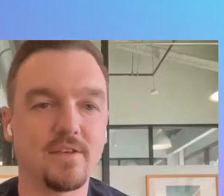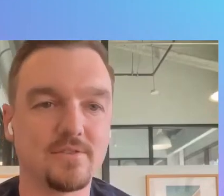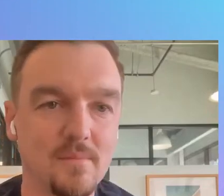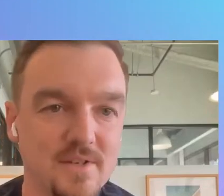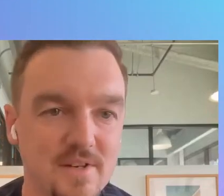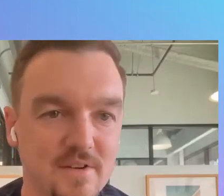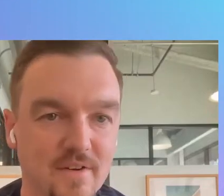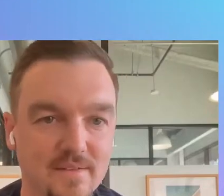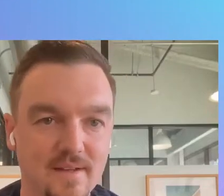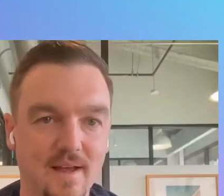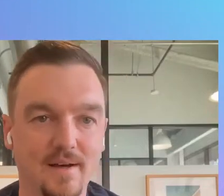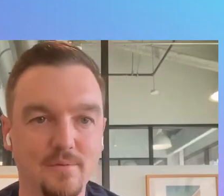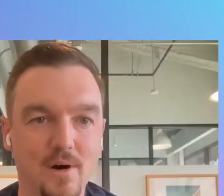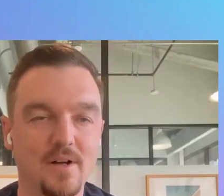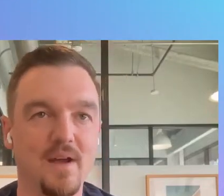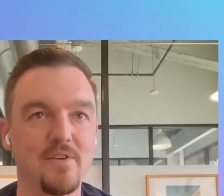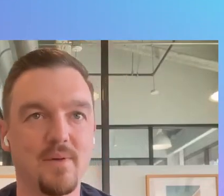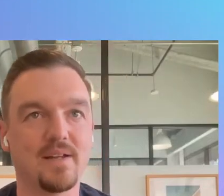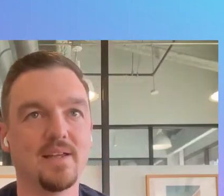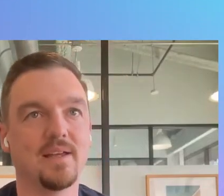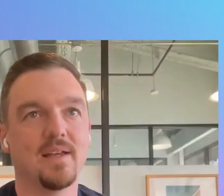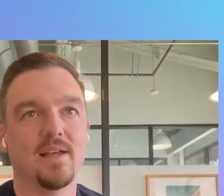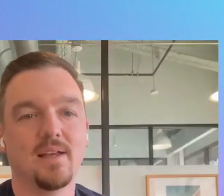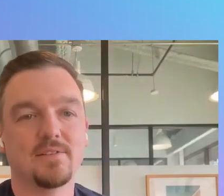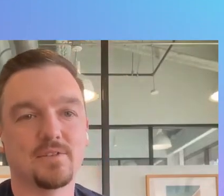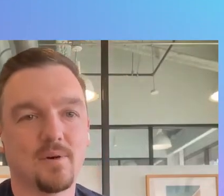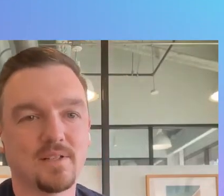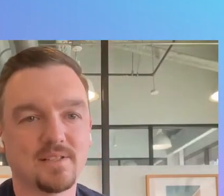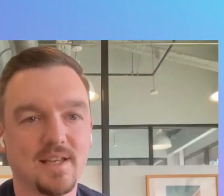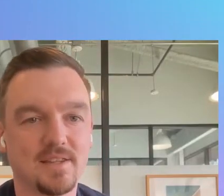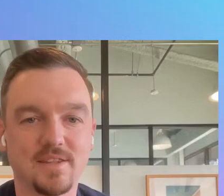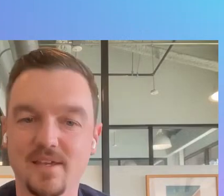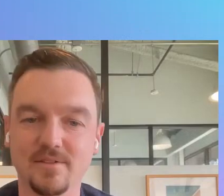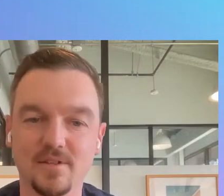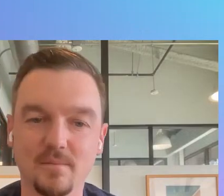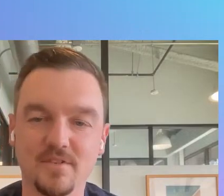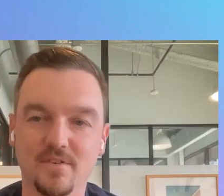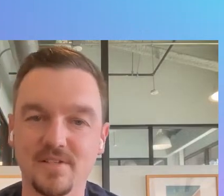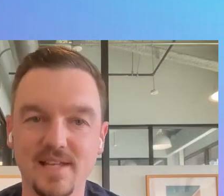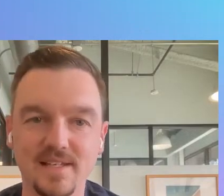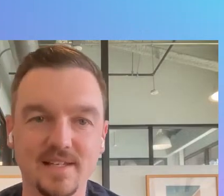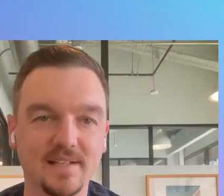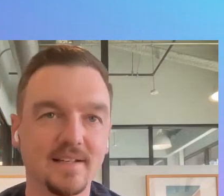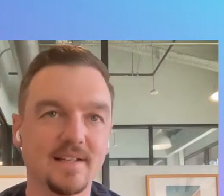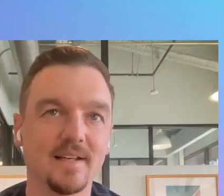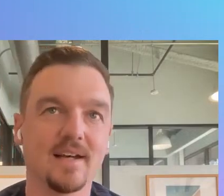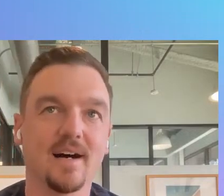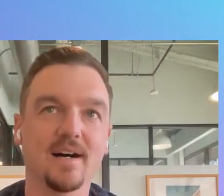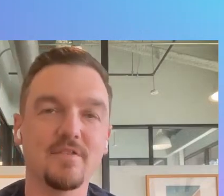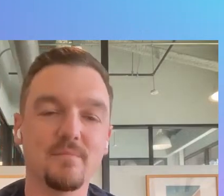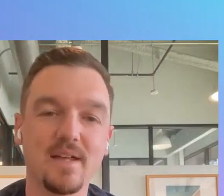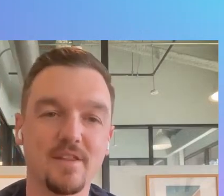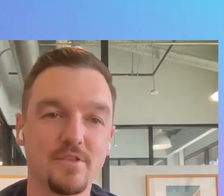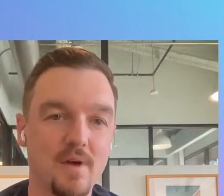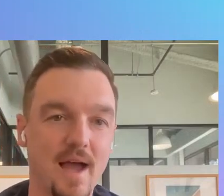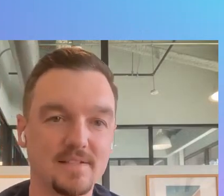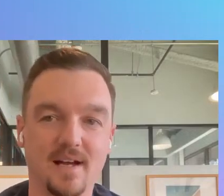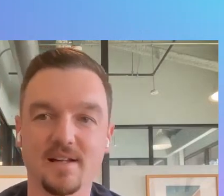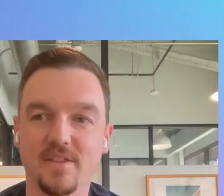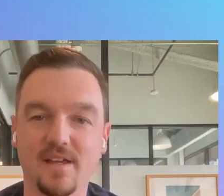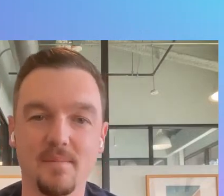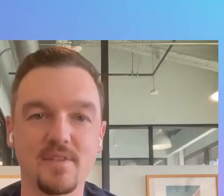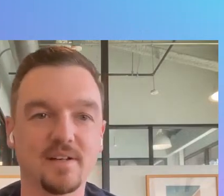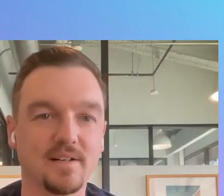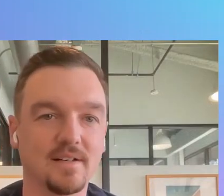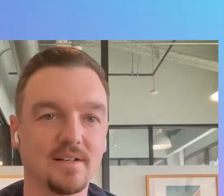All right. Thank you so much, Irfan. Welcome, everybody. Just want to say thank you so much for attending. You've made it through